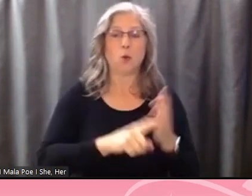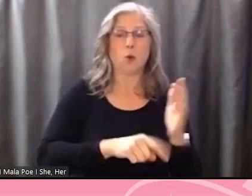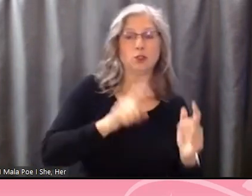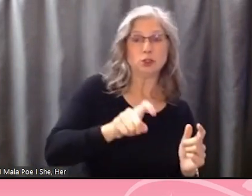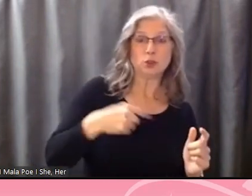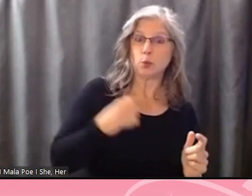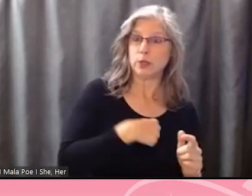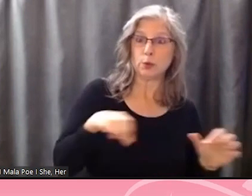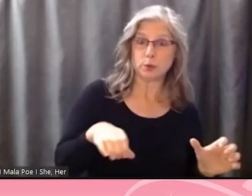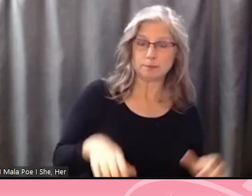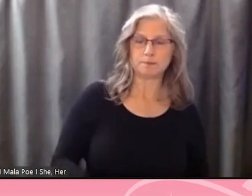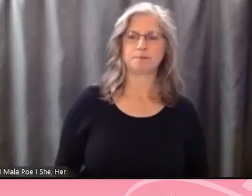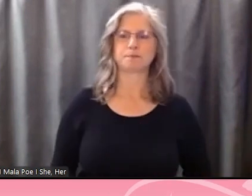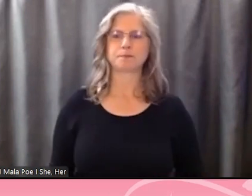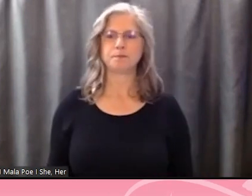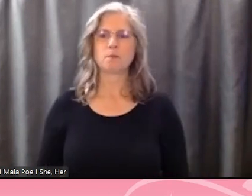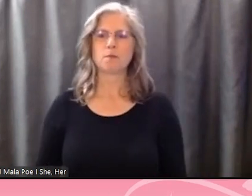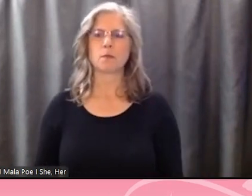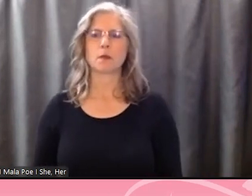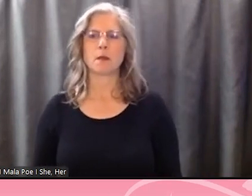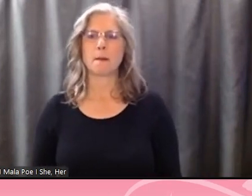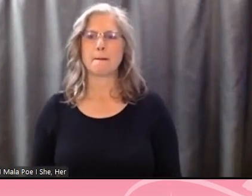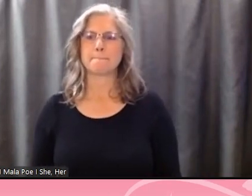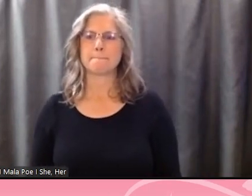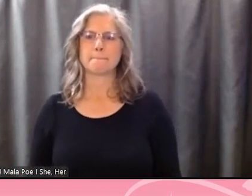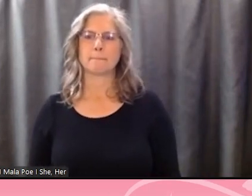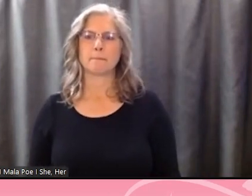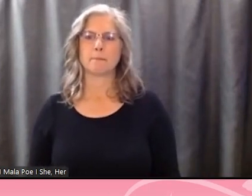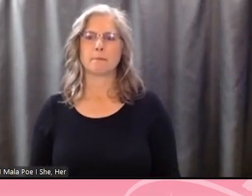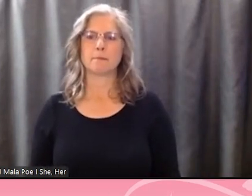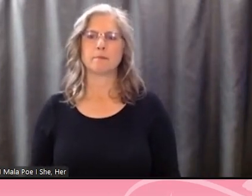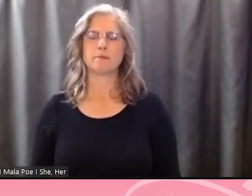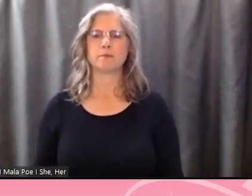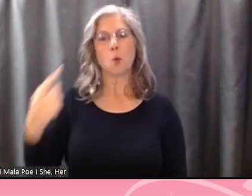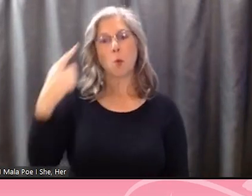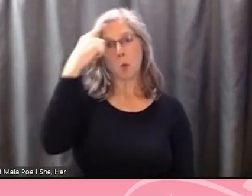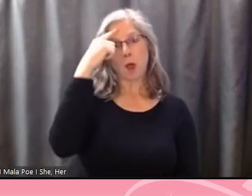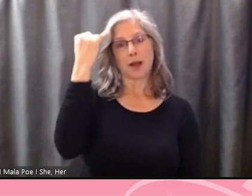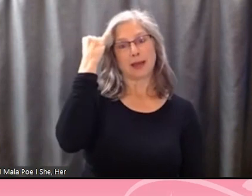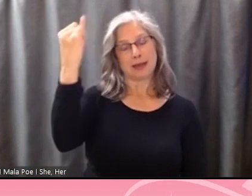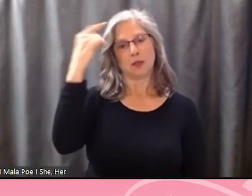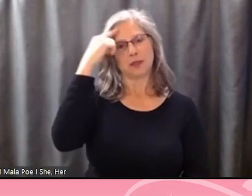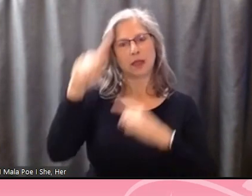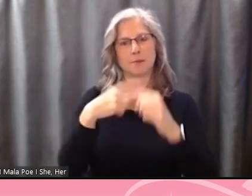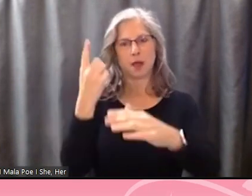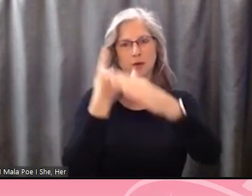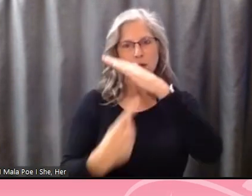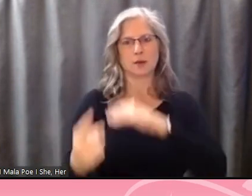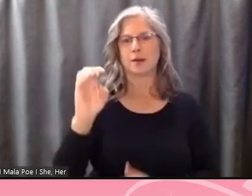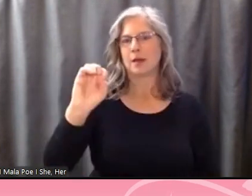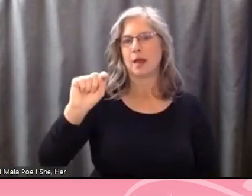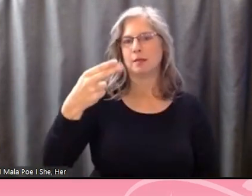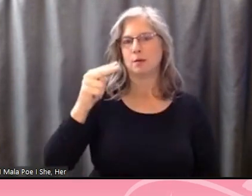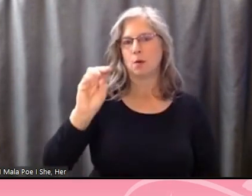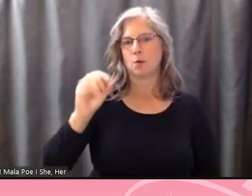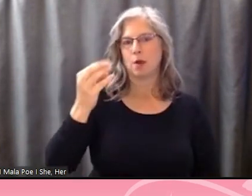do? So one idea is to think about an ethnographic approach. We could start by